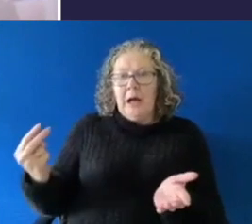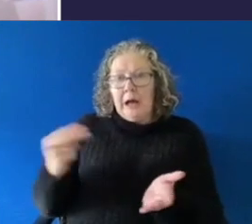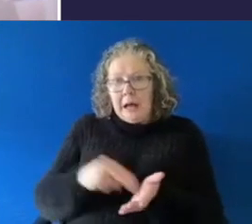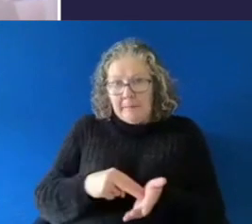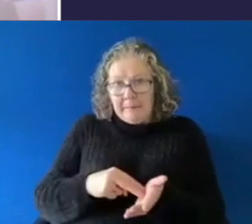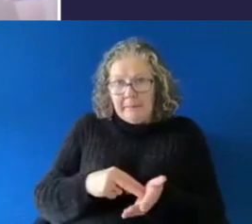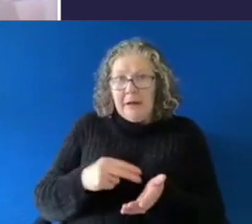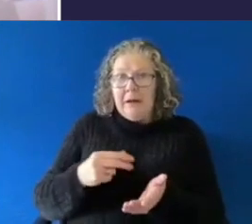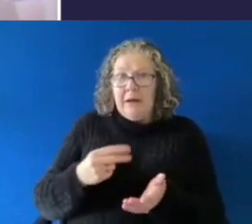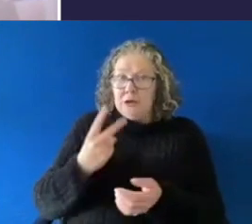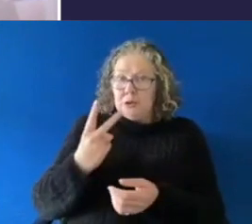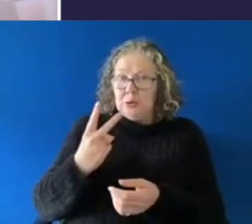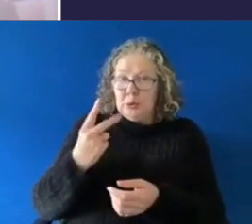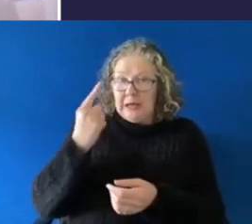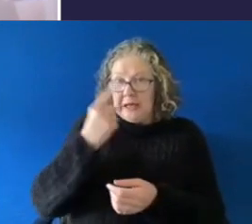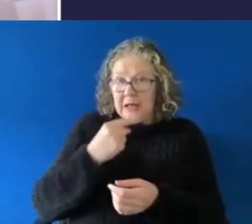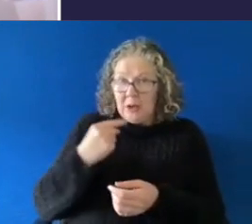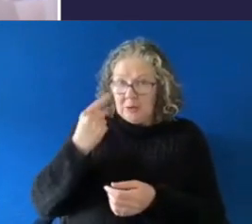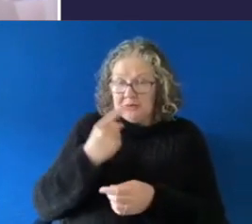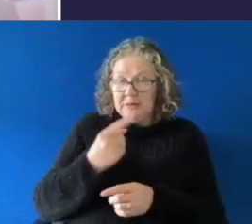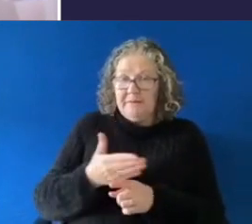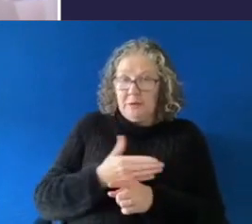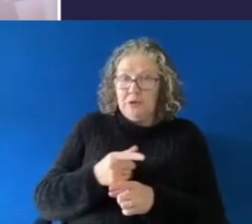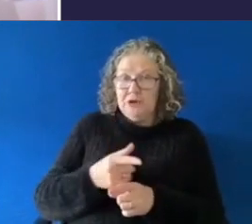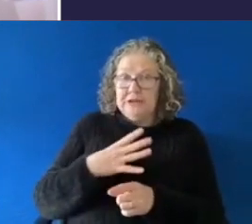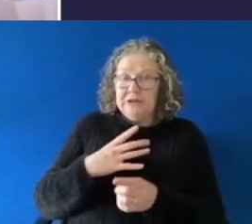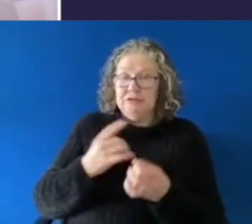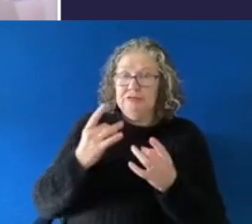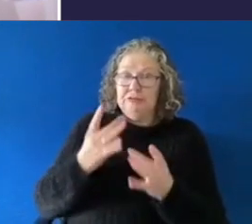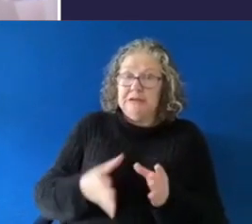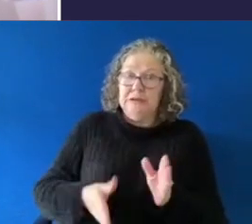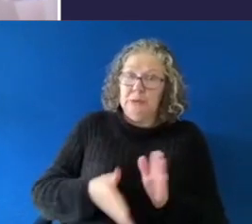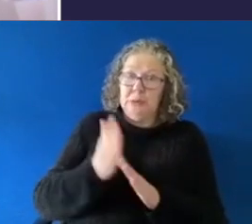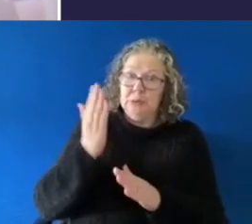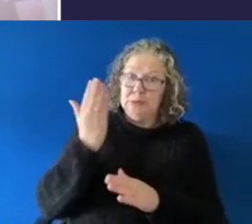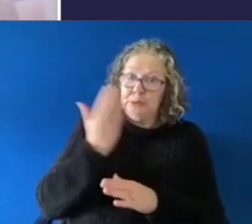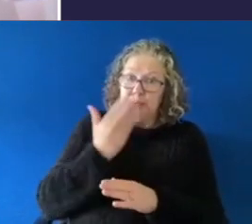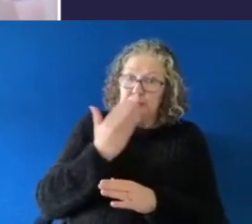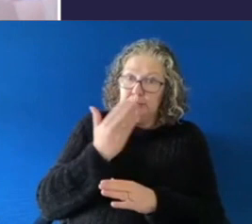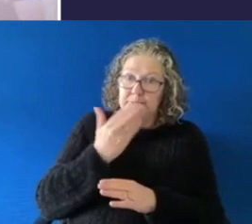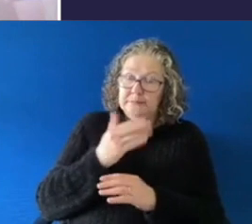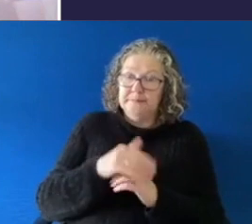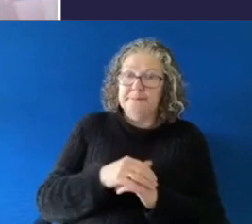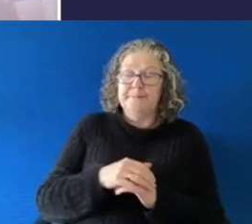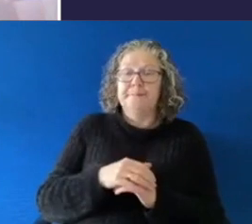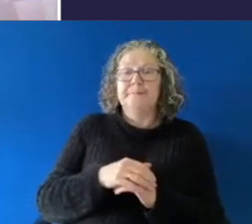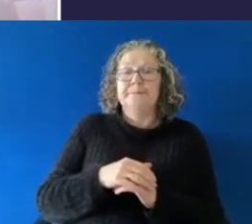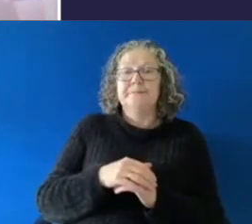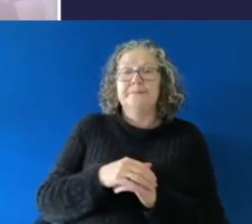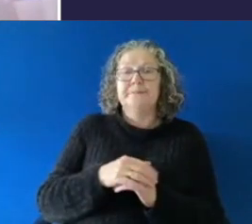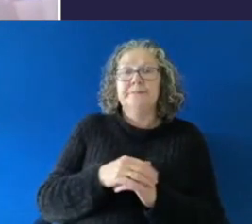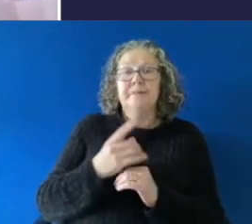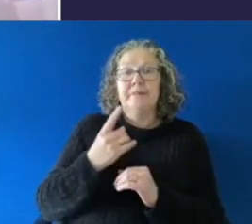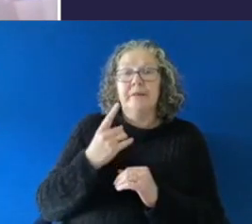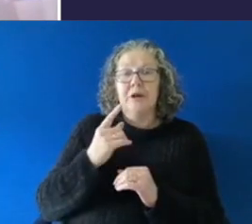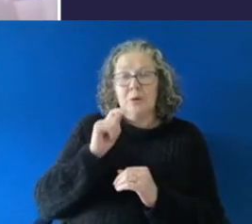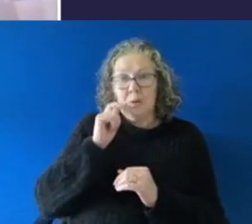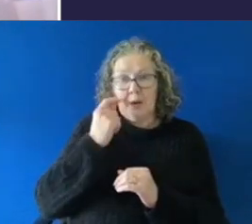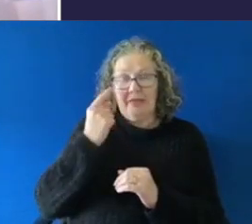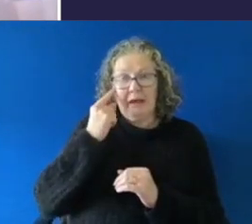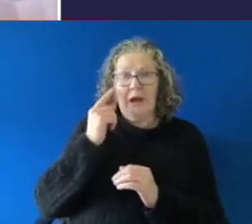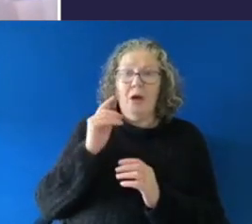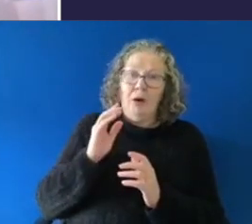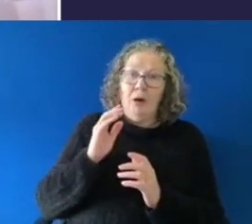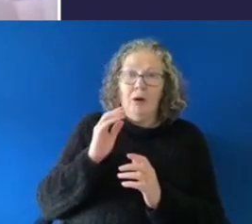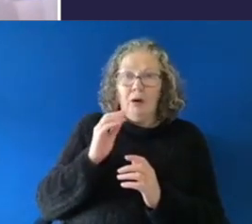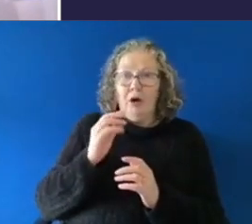2 hours before she needed to be ready to get in the car to go to school. And it was, yes, and you would think, oh, wow,